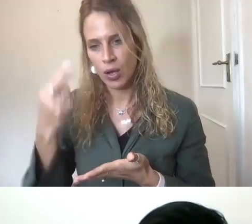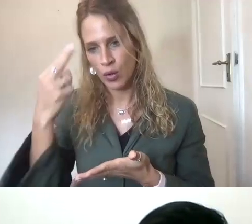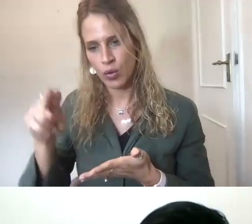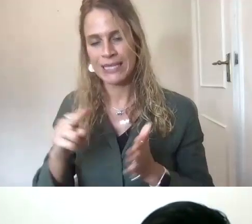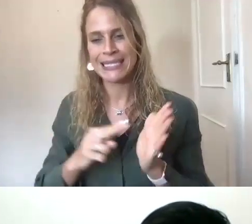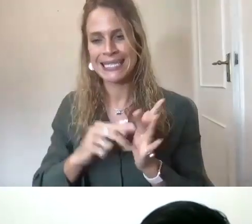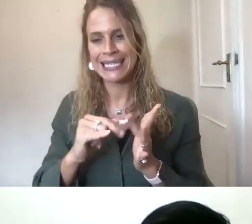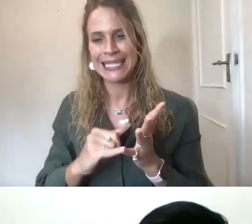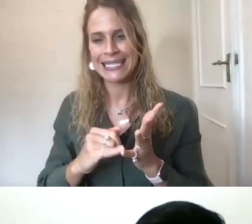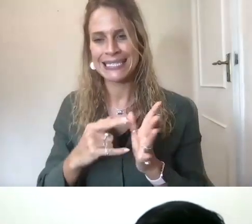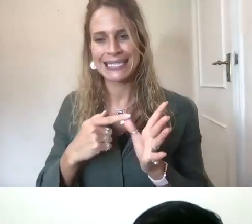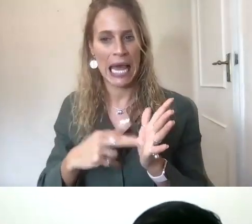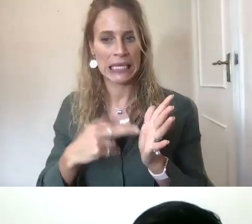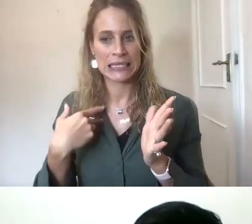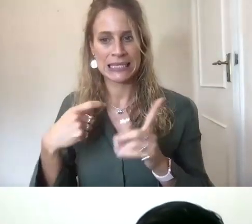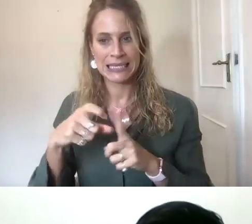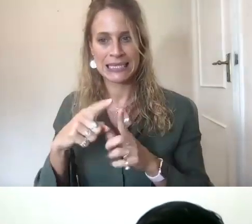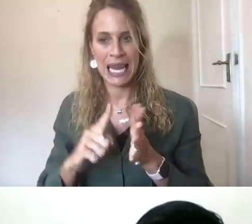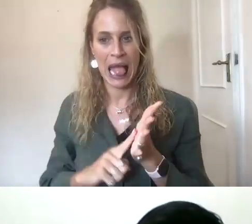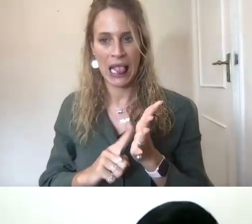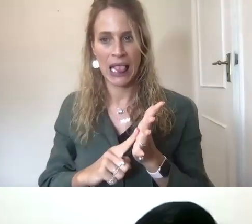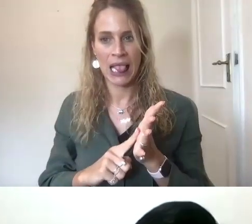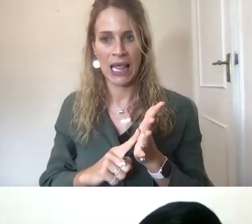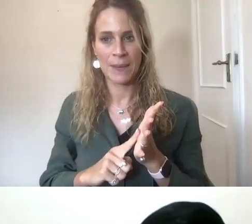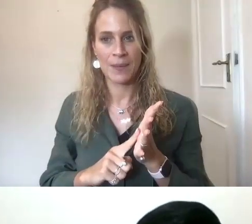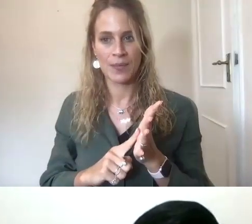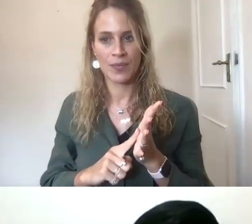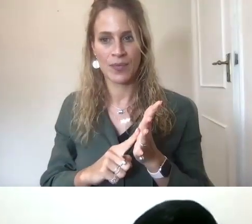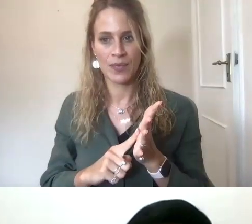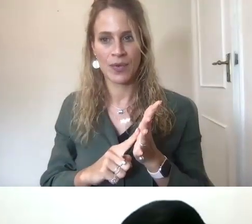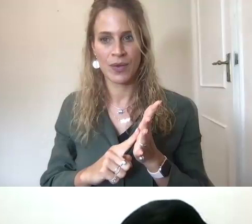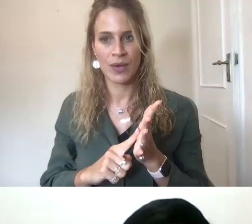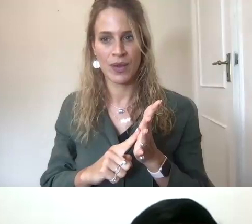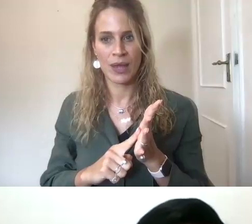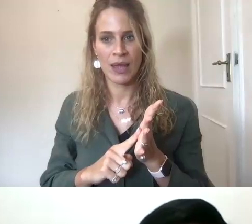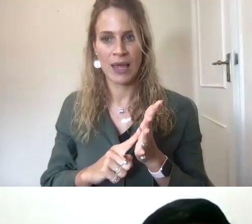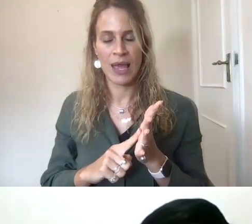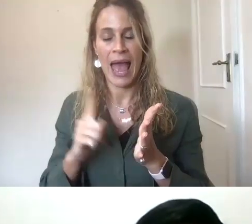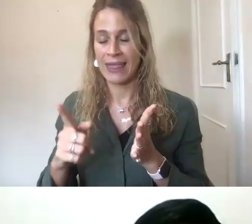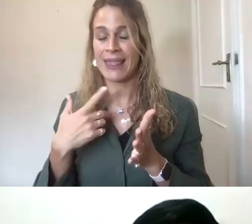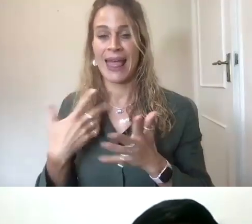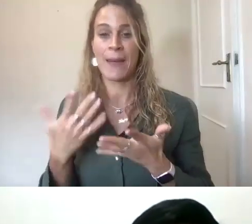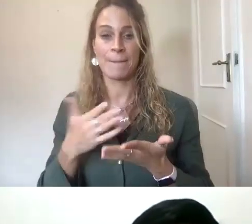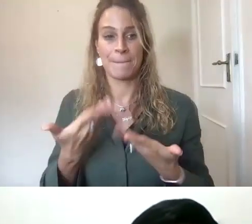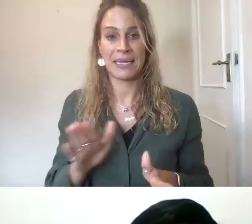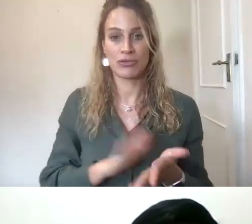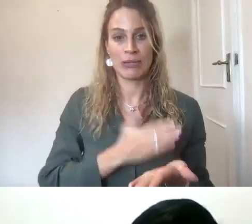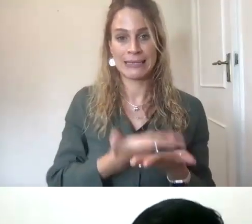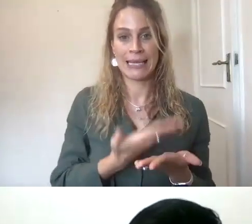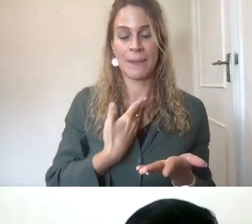Misandel Vertuso Arguillas. Both of those authors are translated by a UK publisher, actually.